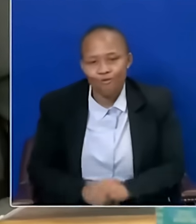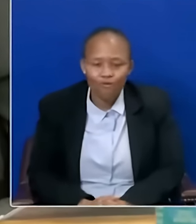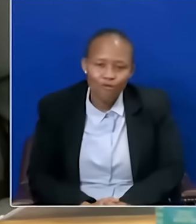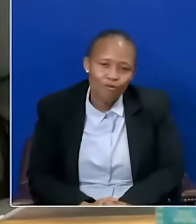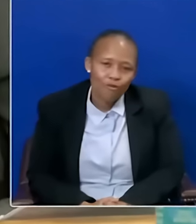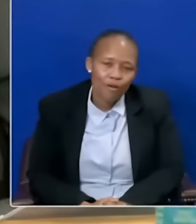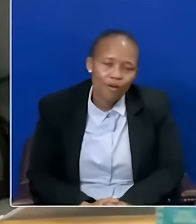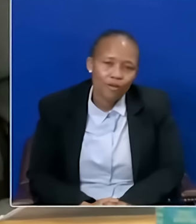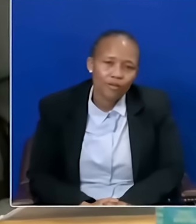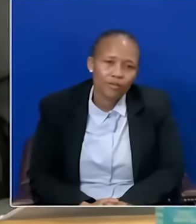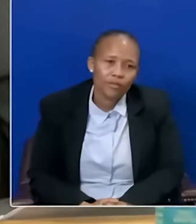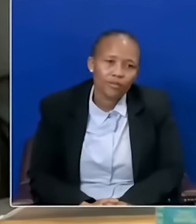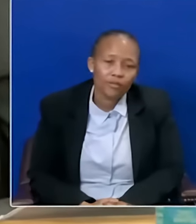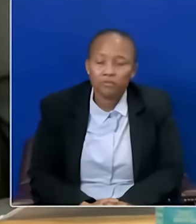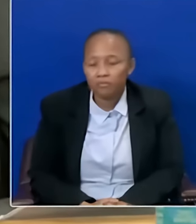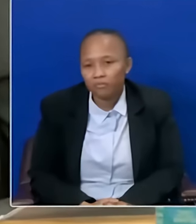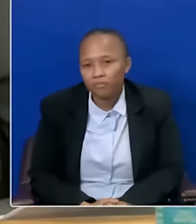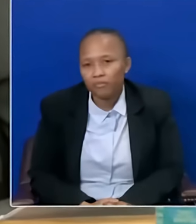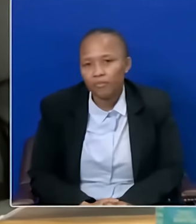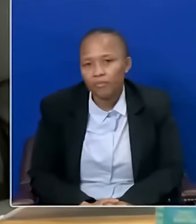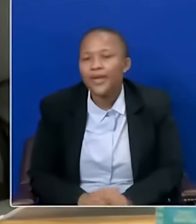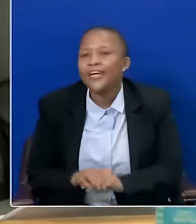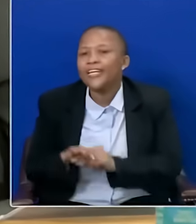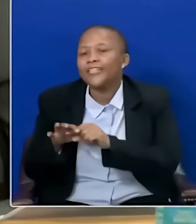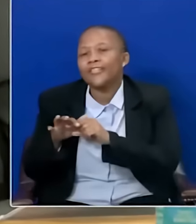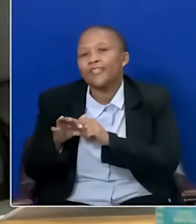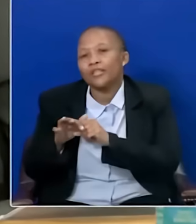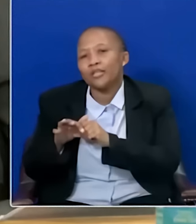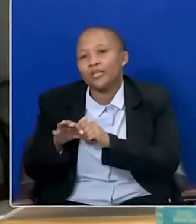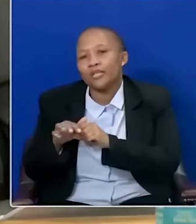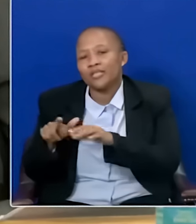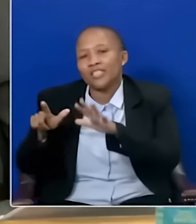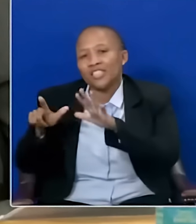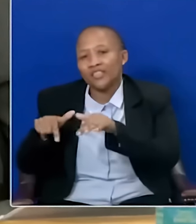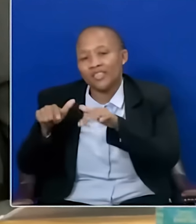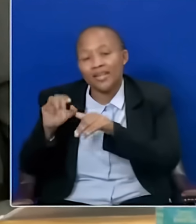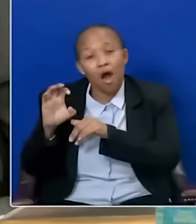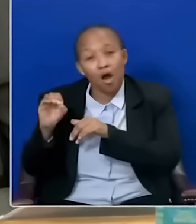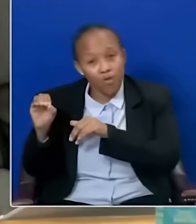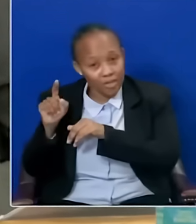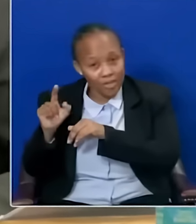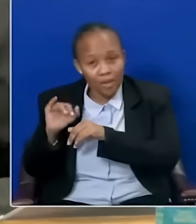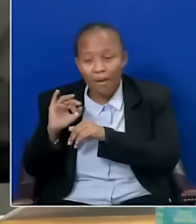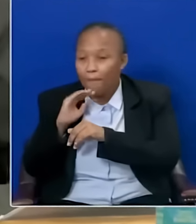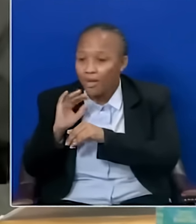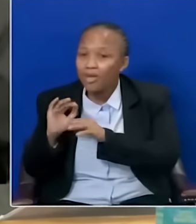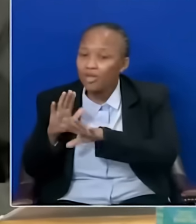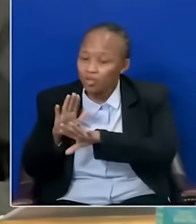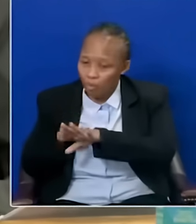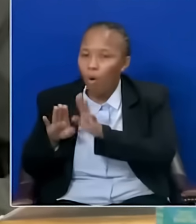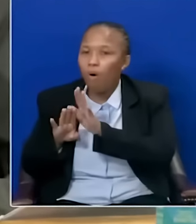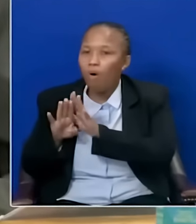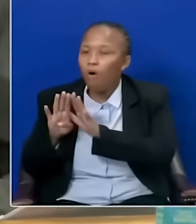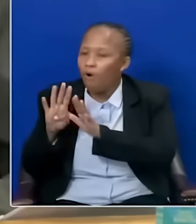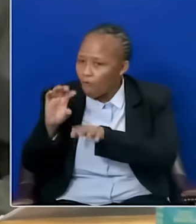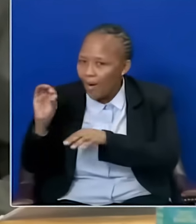that issue there, 1,700 samples, an increasing backlog that increases by 400 per month, deals with